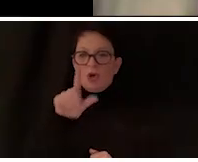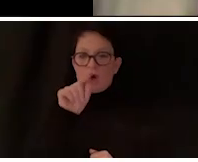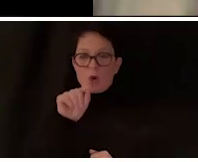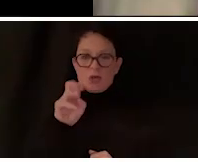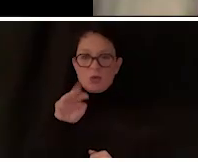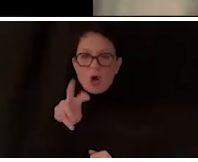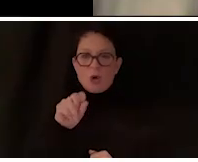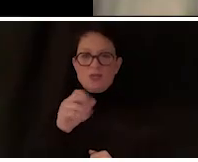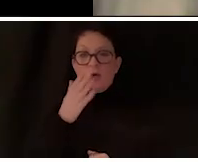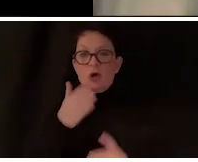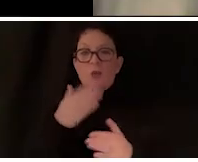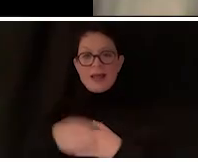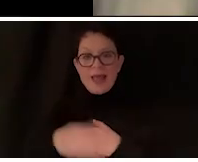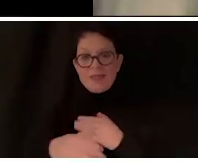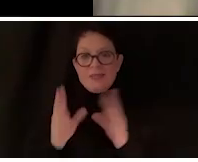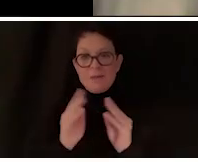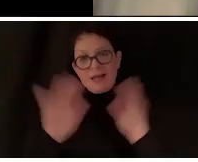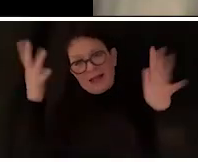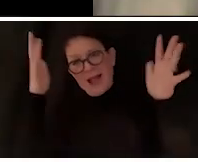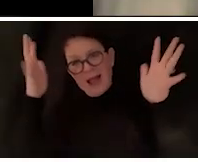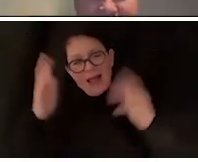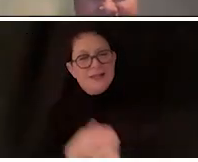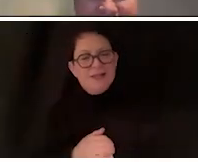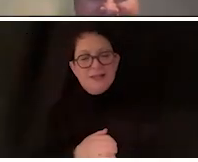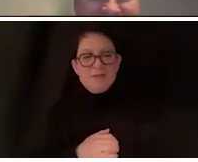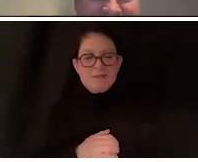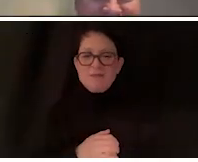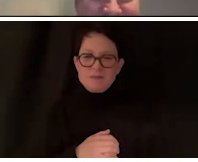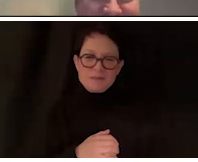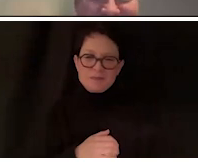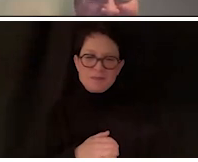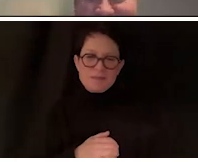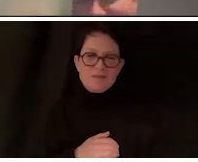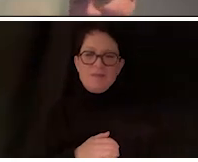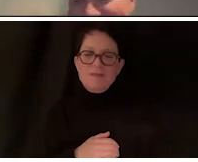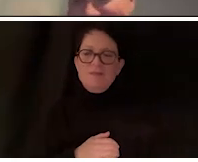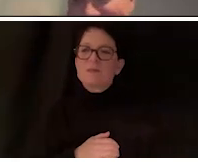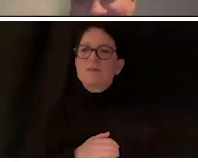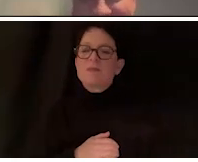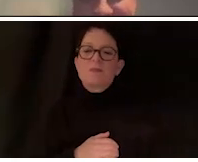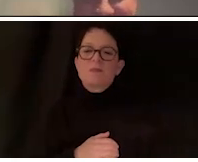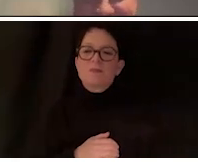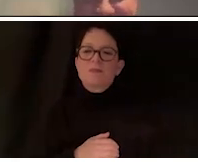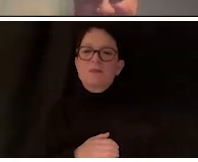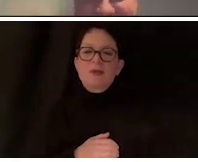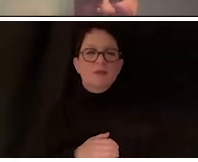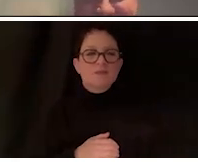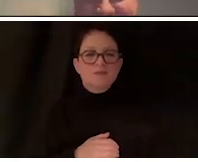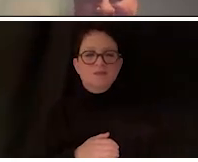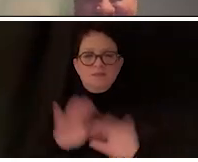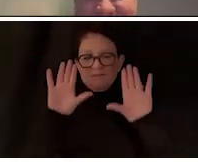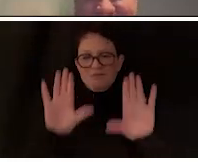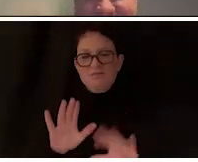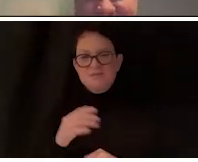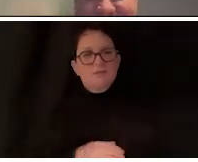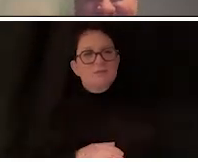Yeah. That was a good way to Thank end the you. meeting, huh? Yeah, that was. I feel good about that. I'm gonna grab it out of the Kim, out I of the like your screenshot and put it up there Christmas